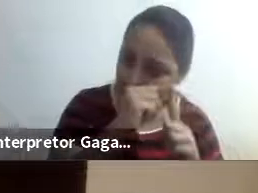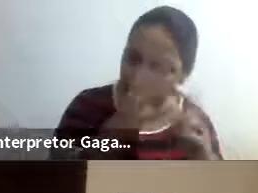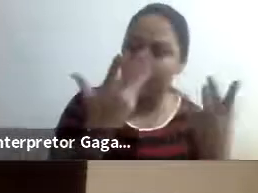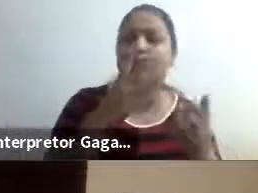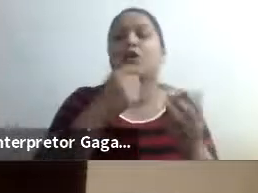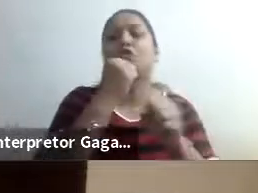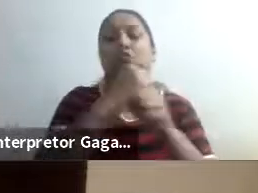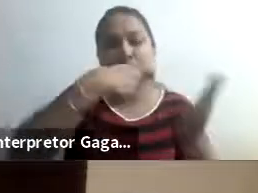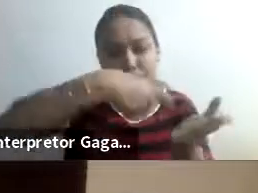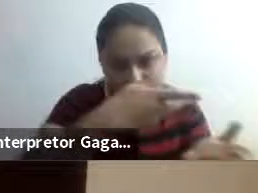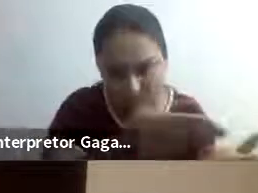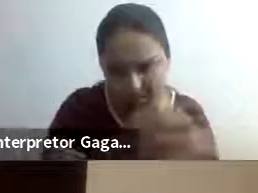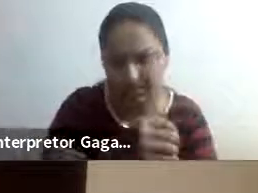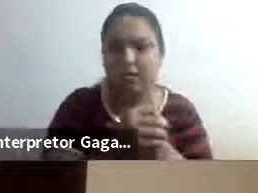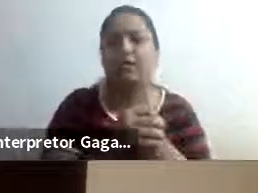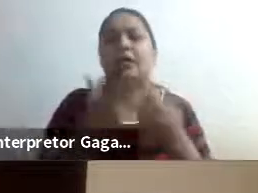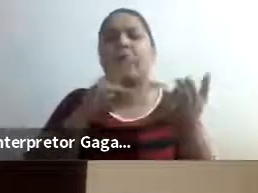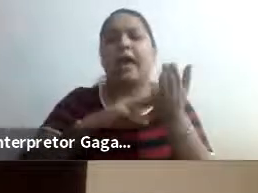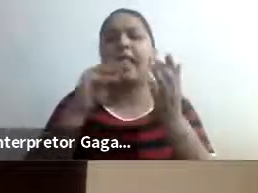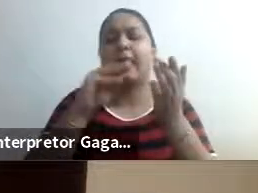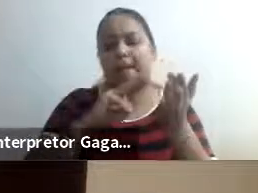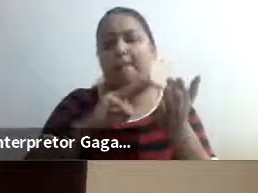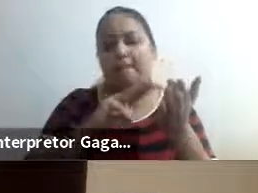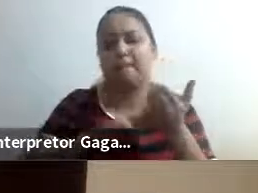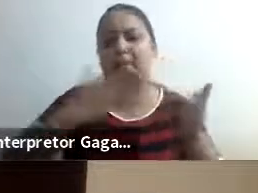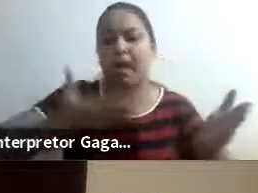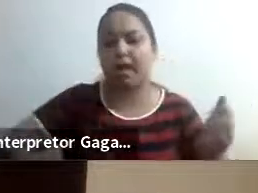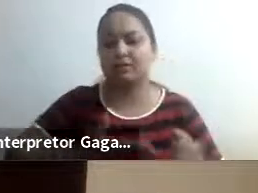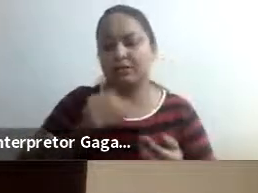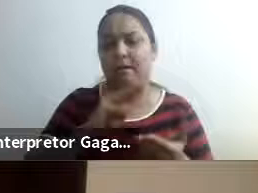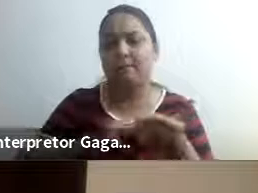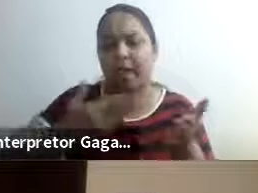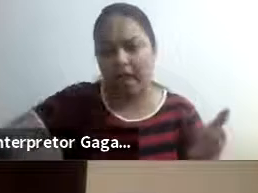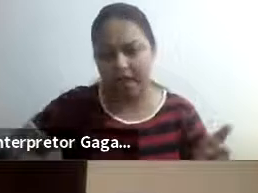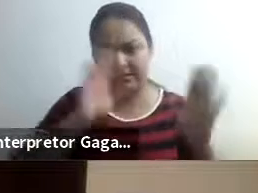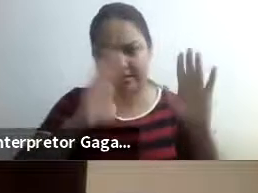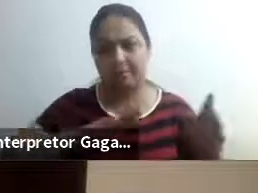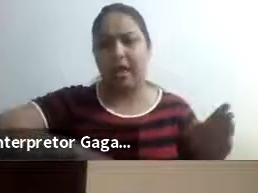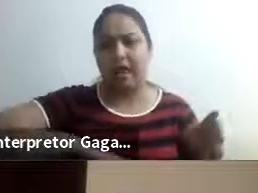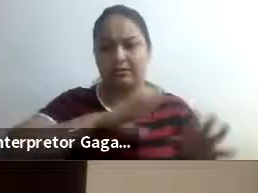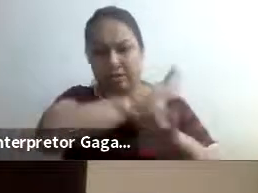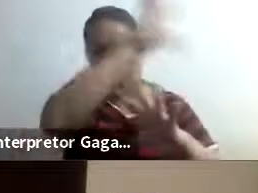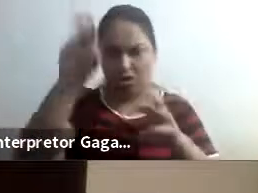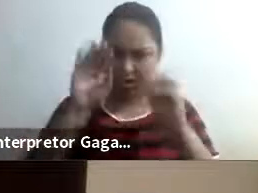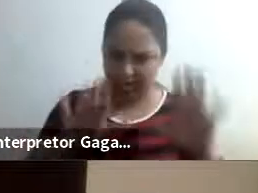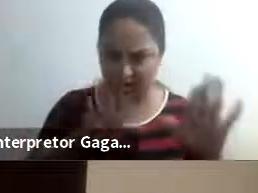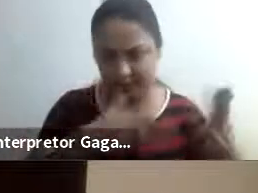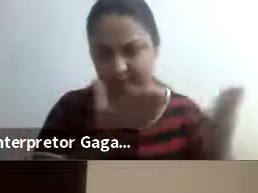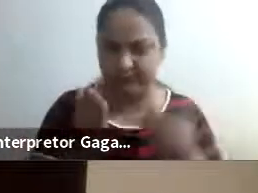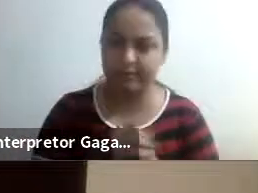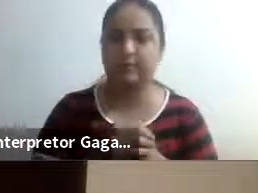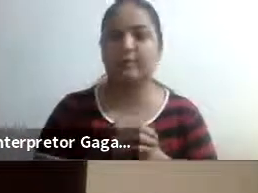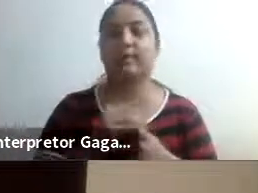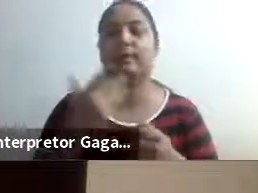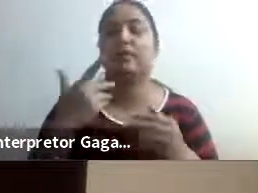Gujarat, in parts of Maharashtra, wherever the Bhils live. There, they have always had a high